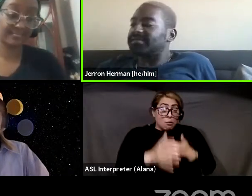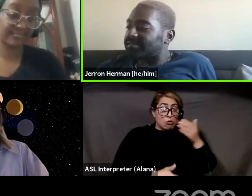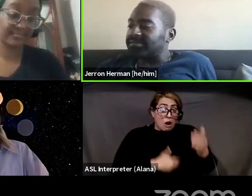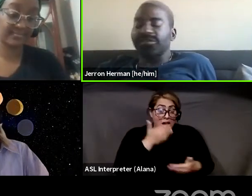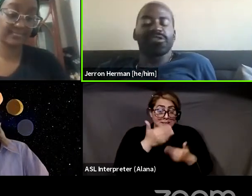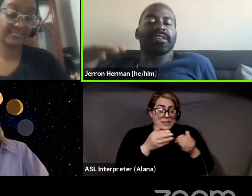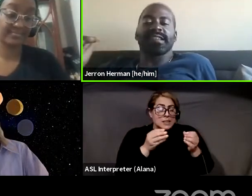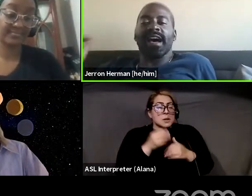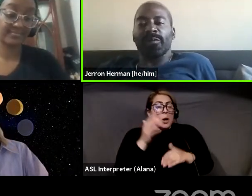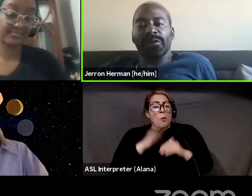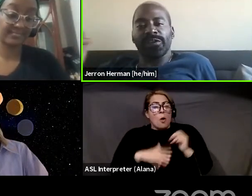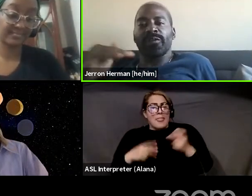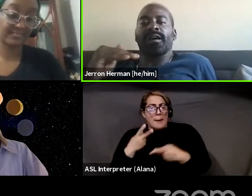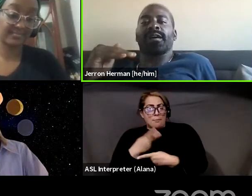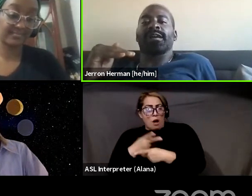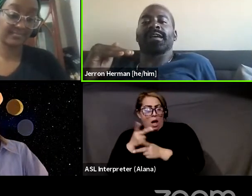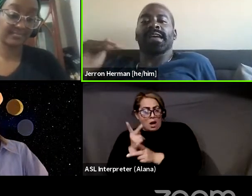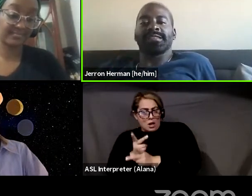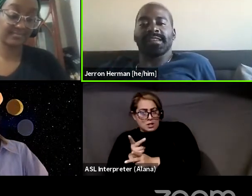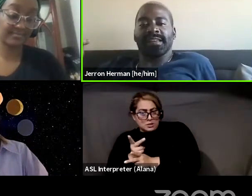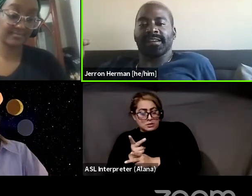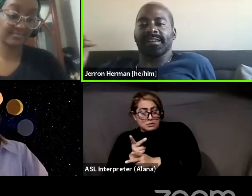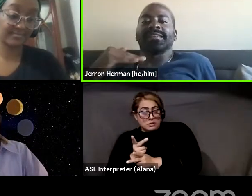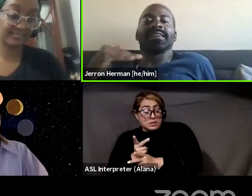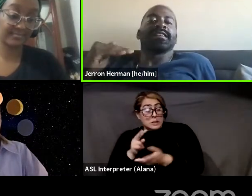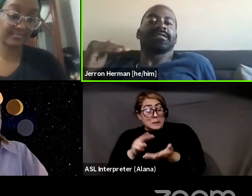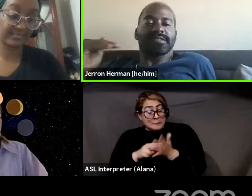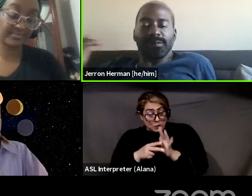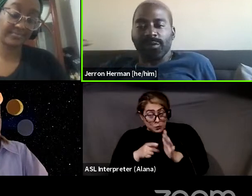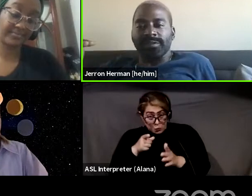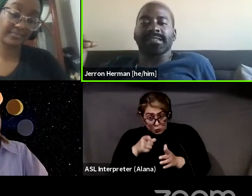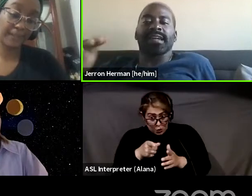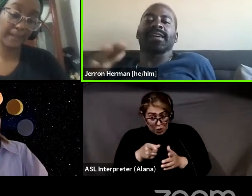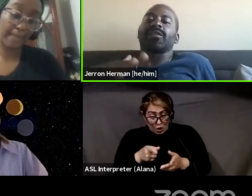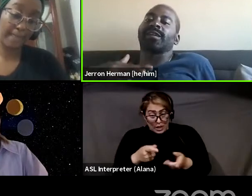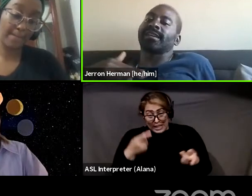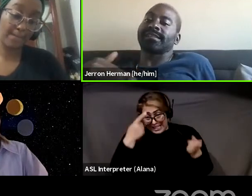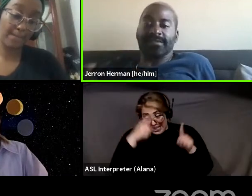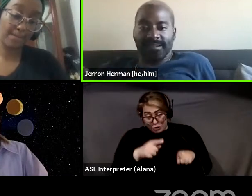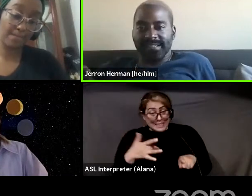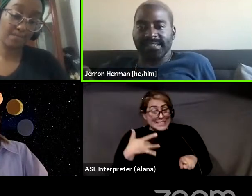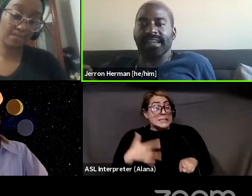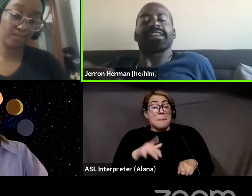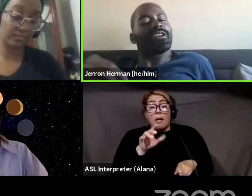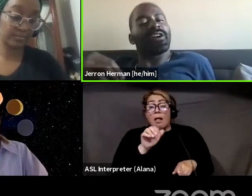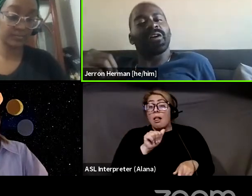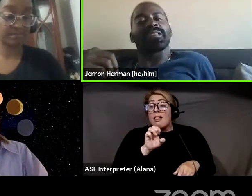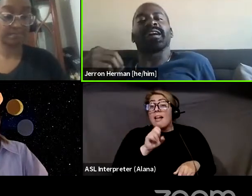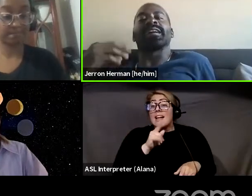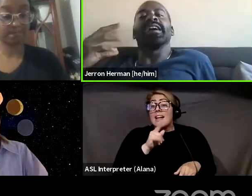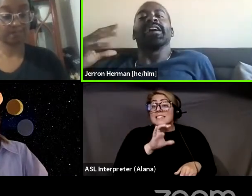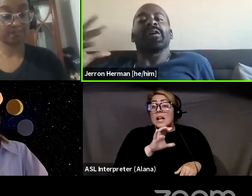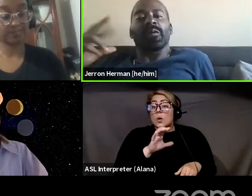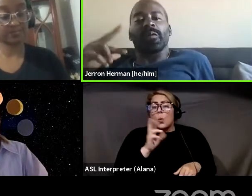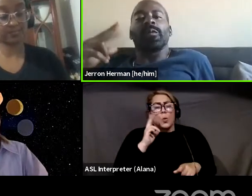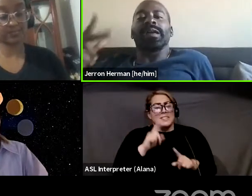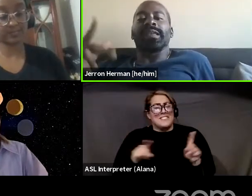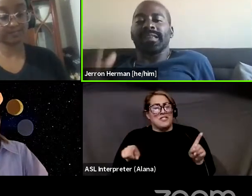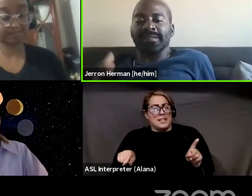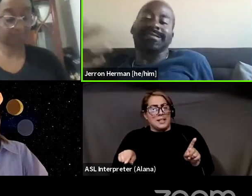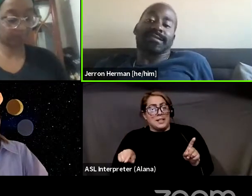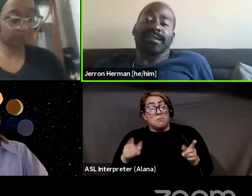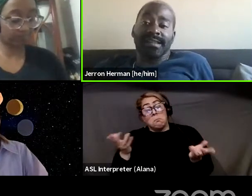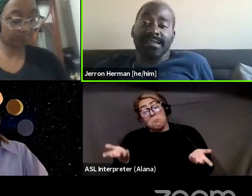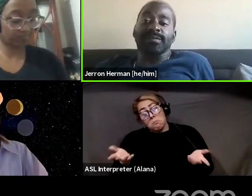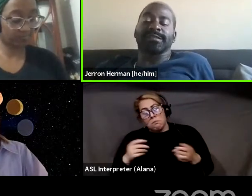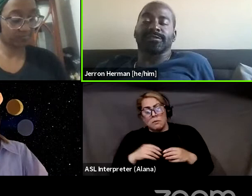that when you are engaging in a typical aesthetic or in a different aesthetic, you know? And like when,